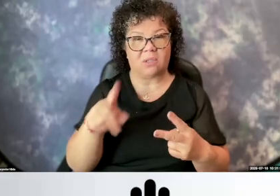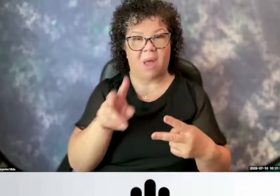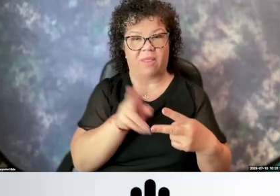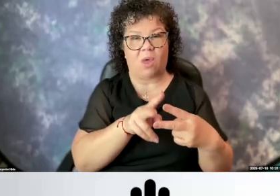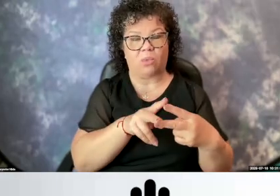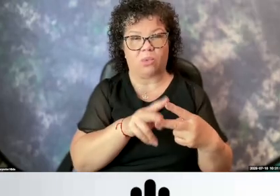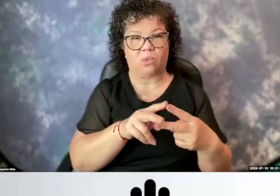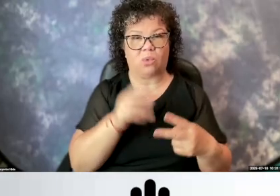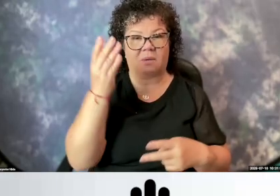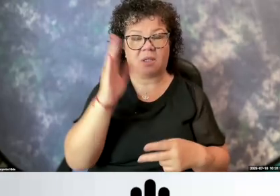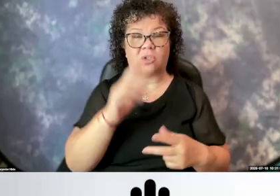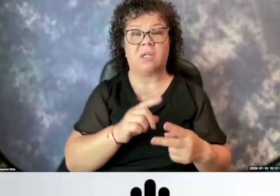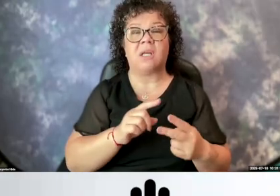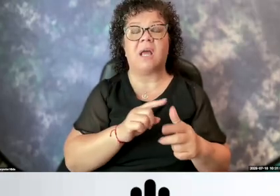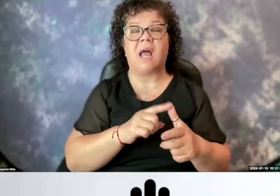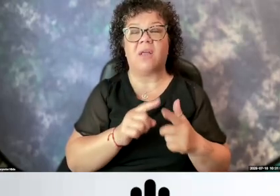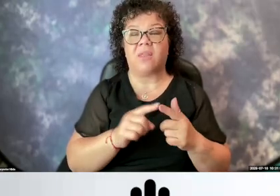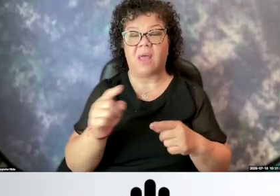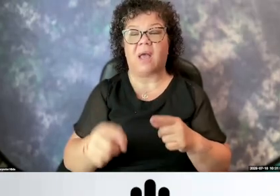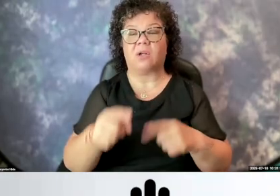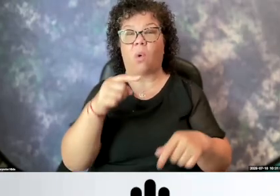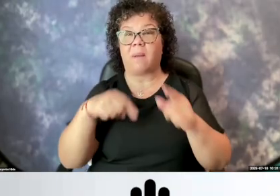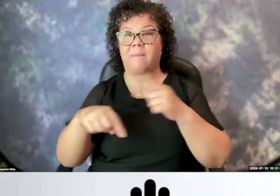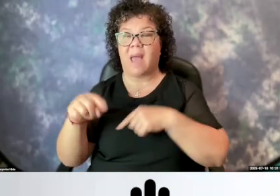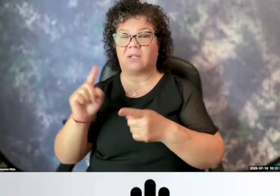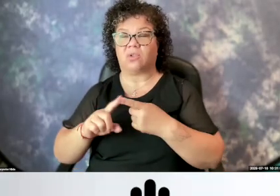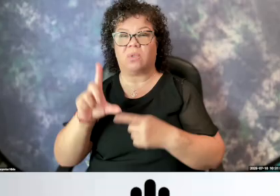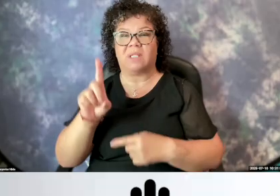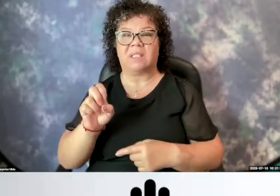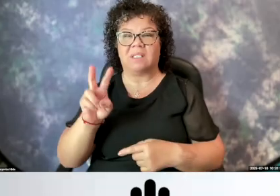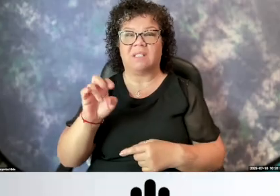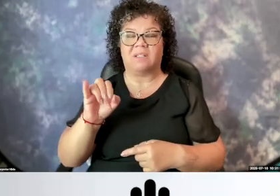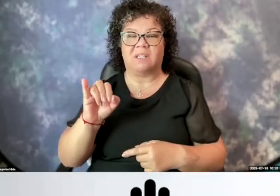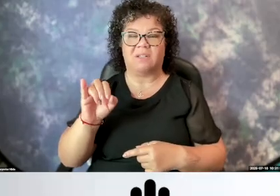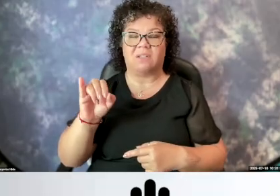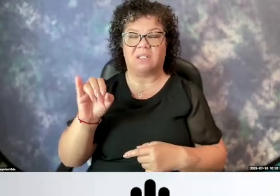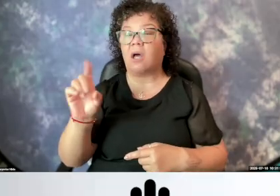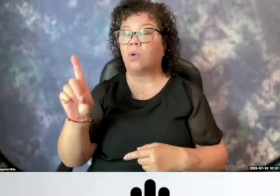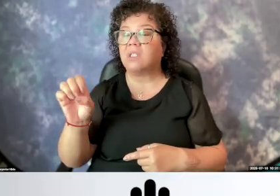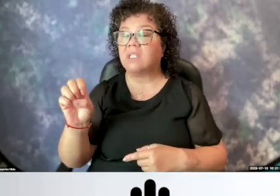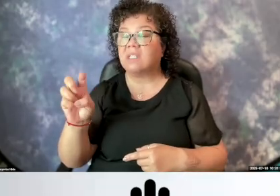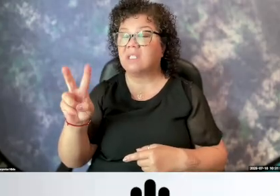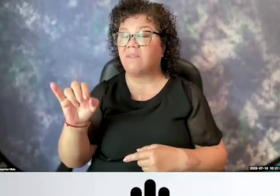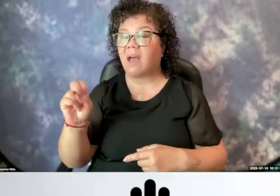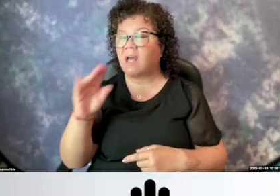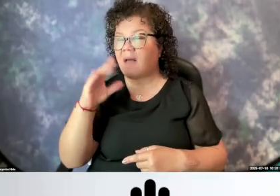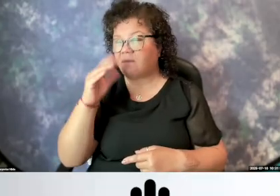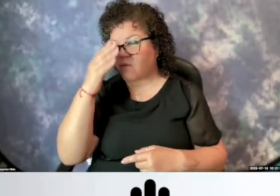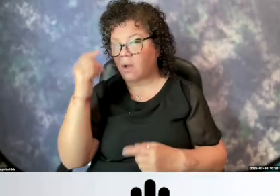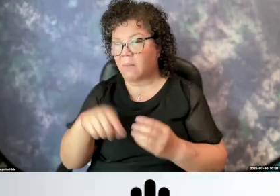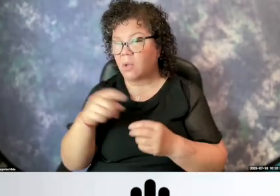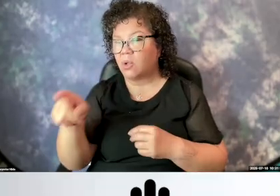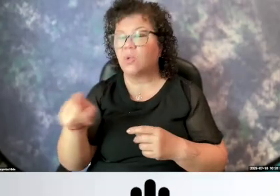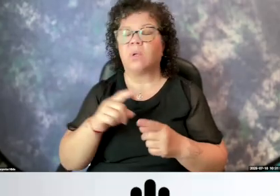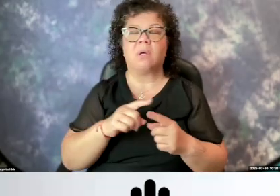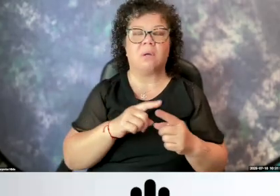back. Divine, haven't forgotten about you. Definitely want to make time after we address the questions on the most recent presentation.